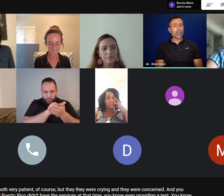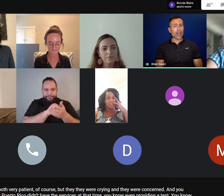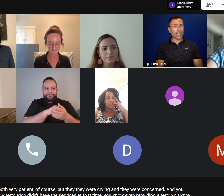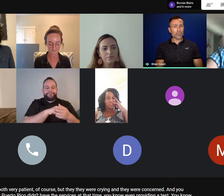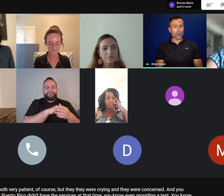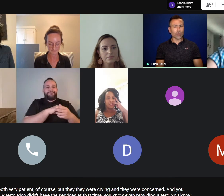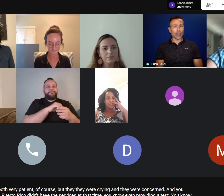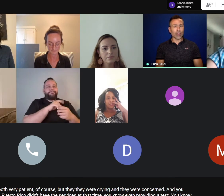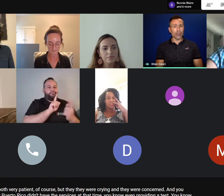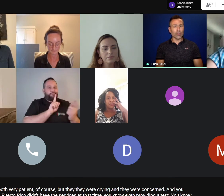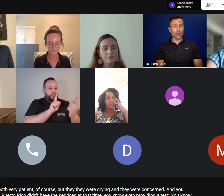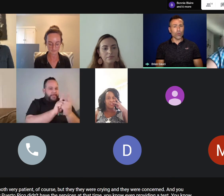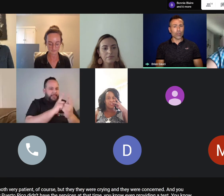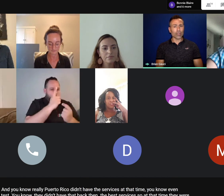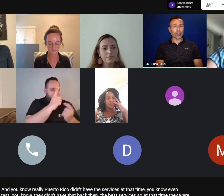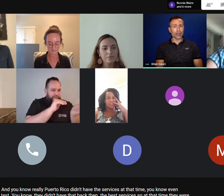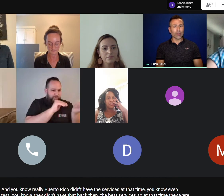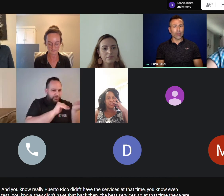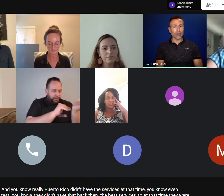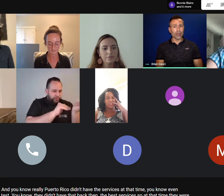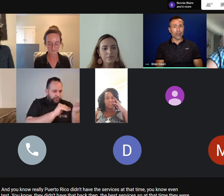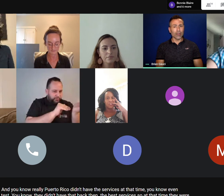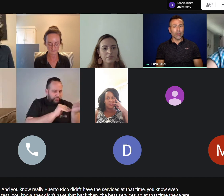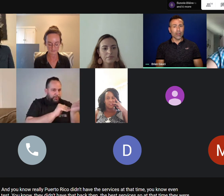And she was in a hospital there in New York